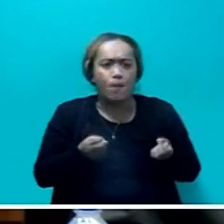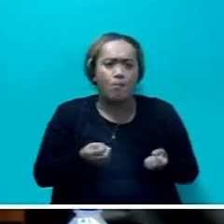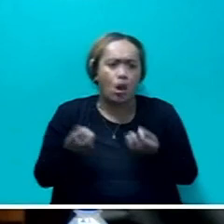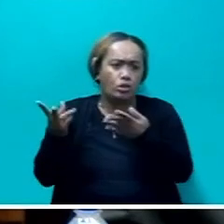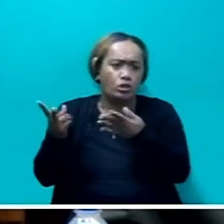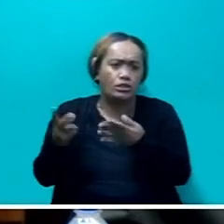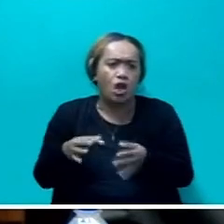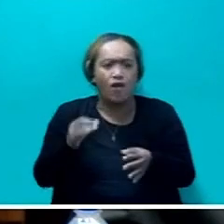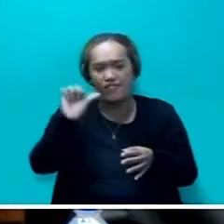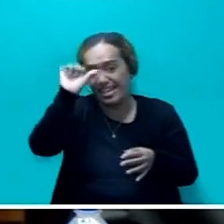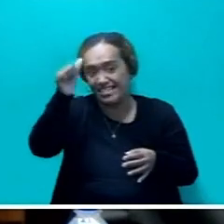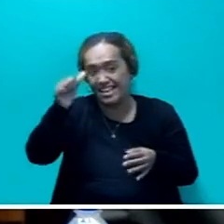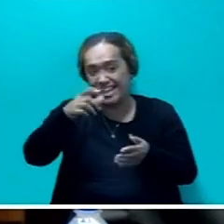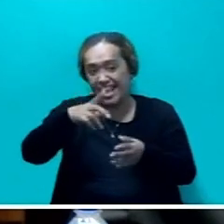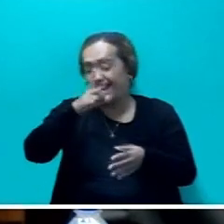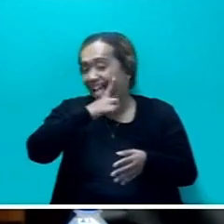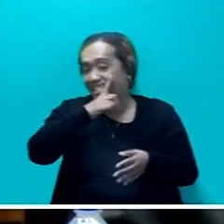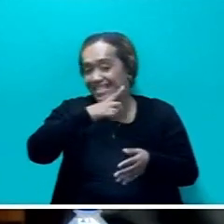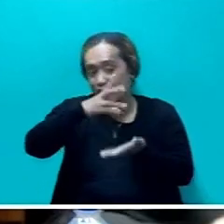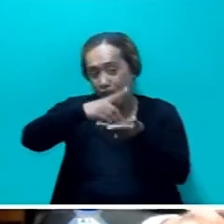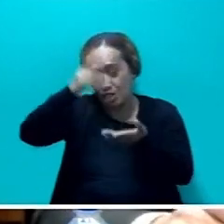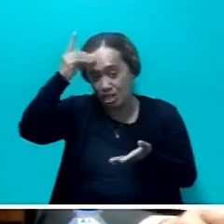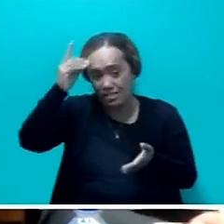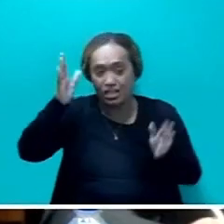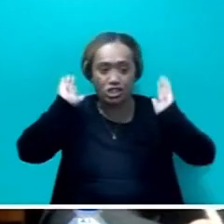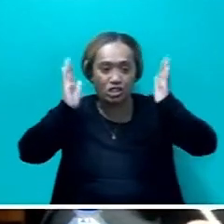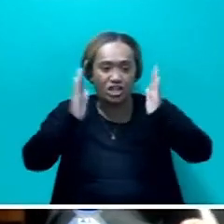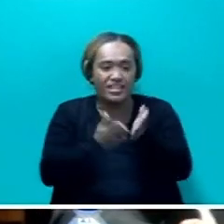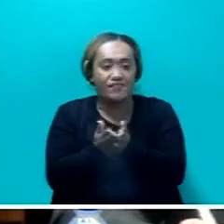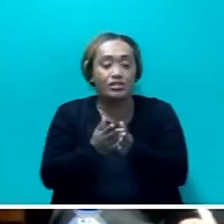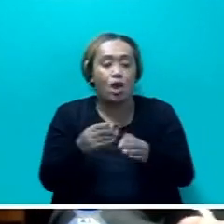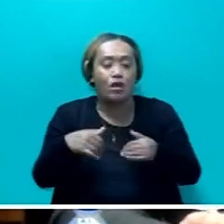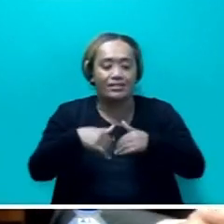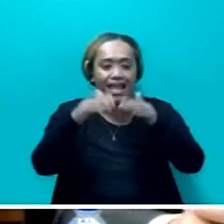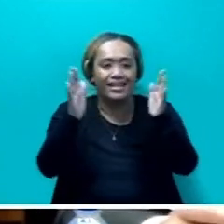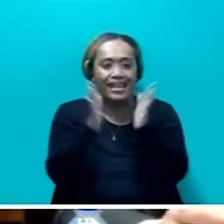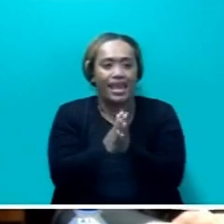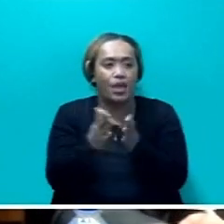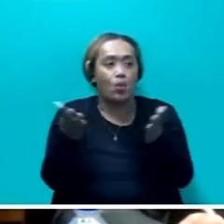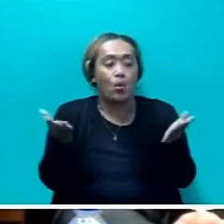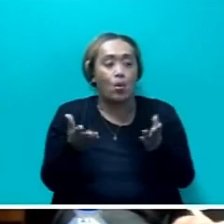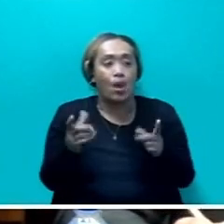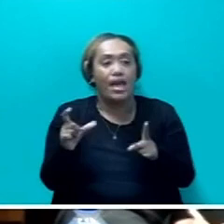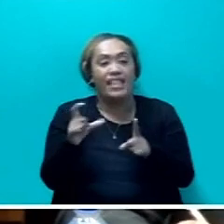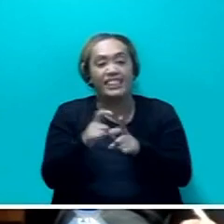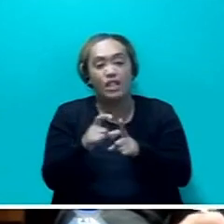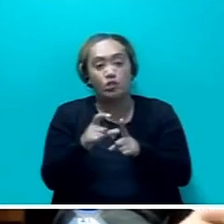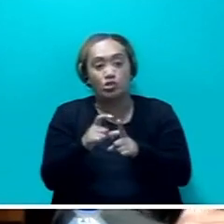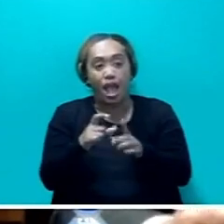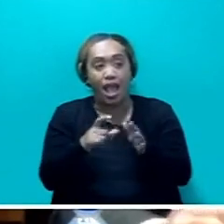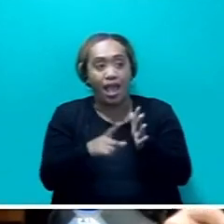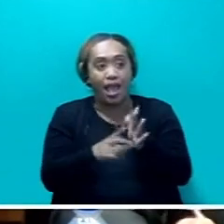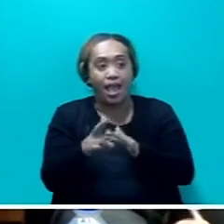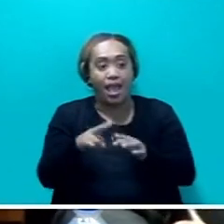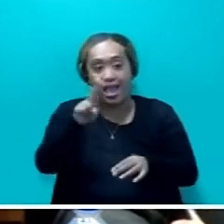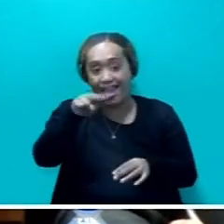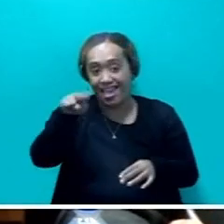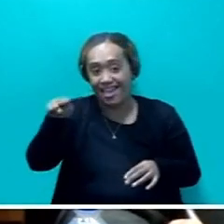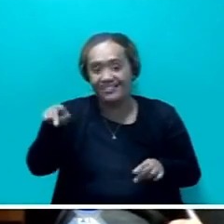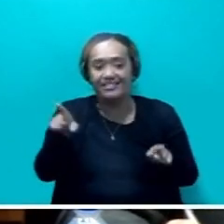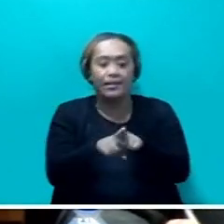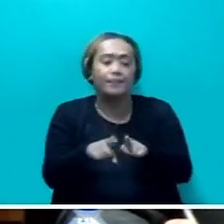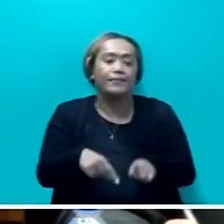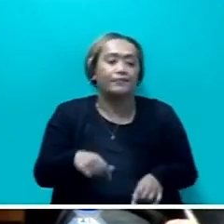of Indian girls' education during a church service on Sunday at Dilkusha, which was the first boarding for Indian